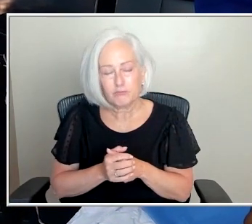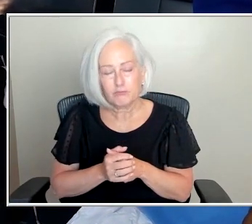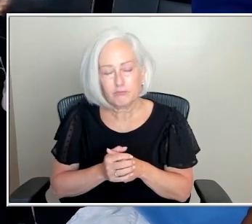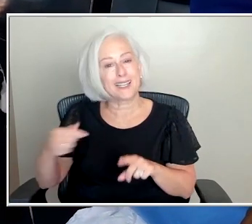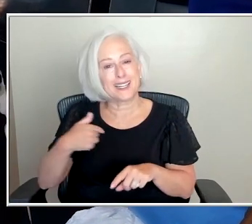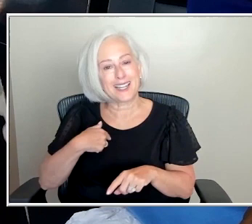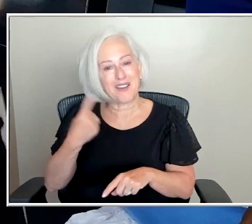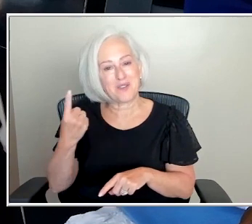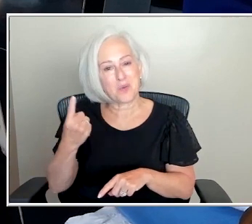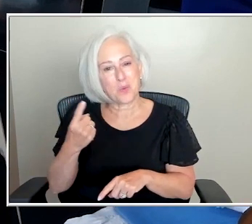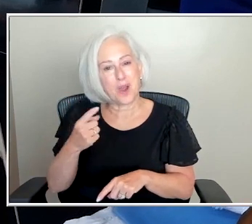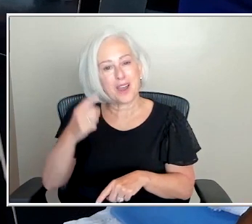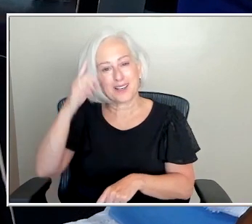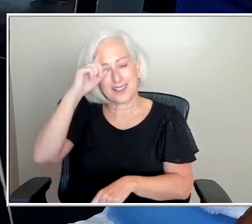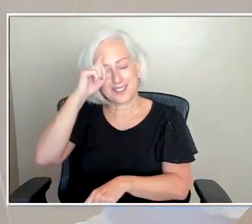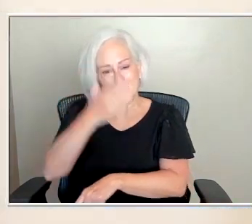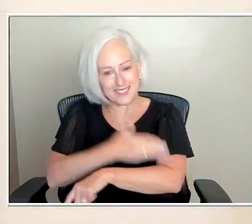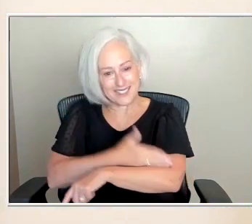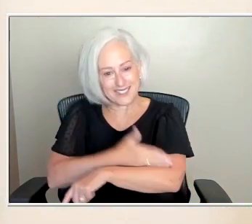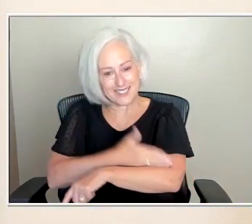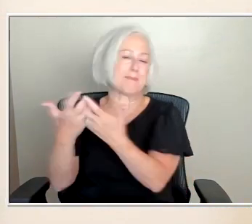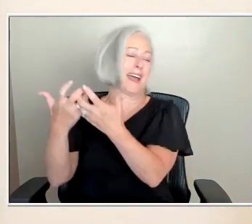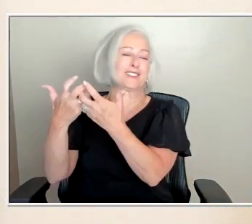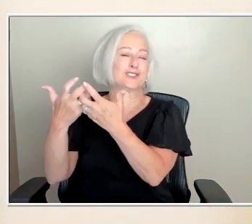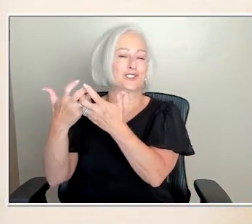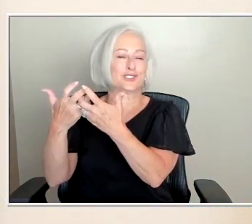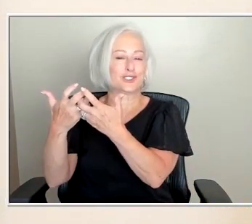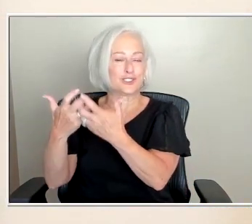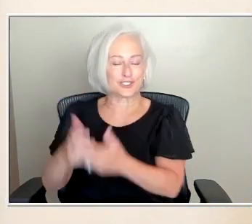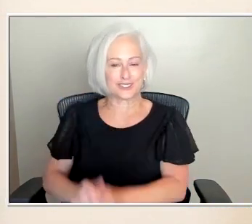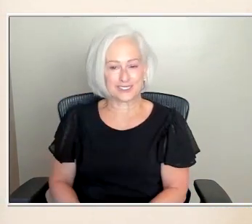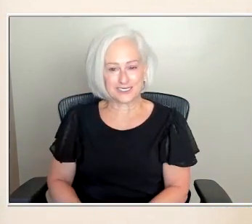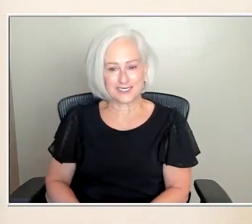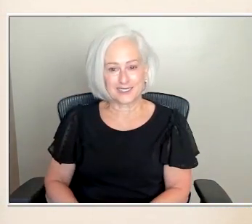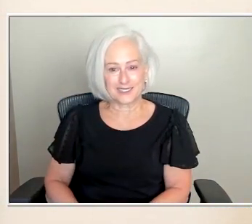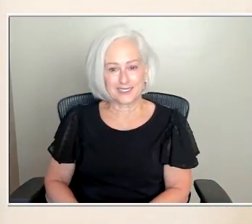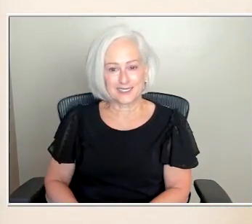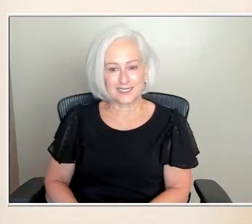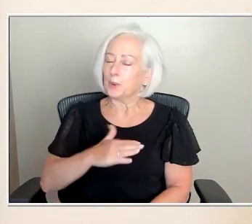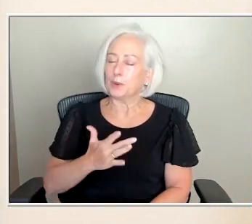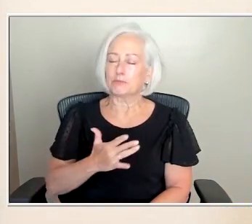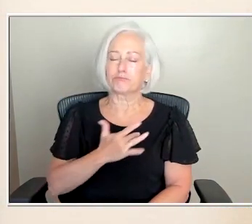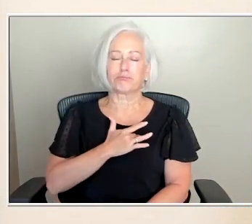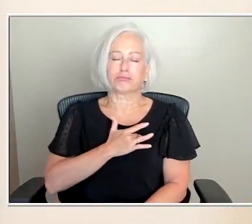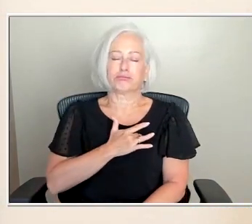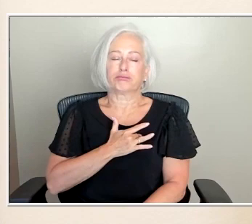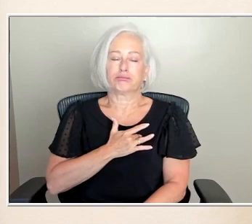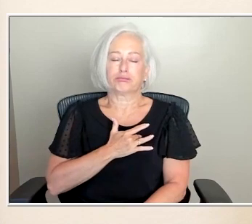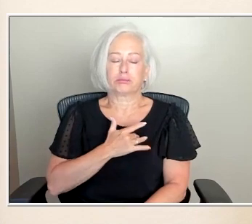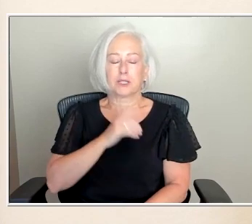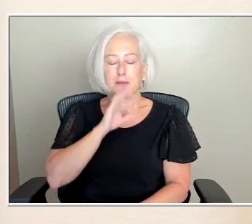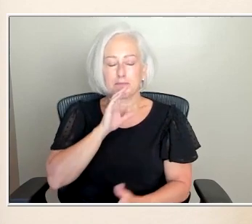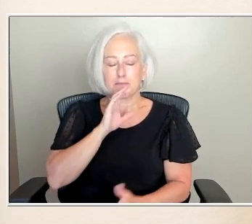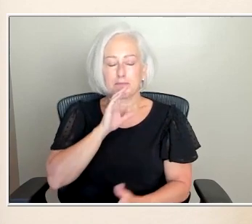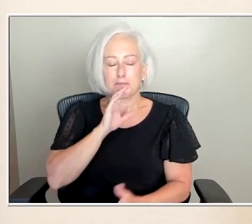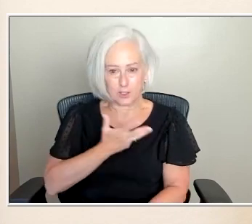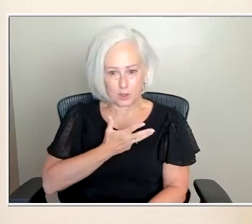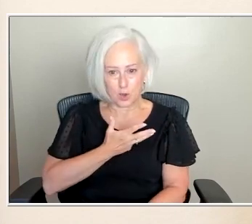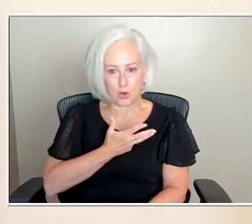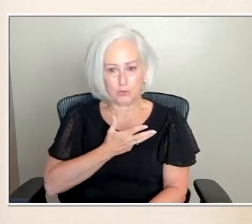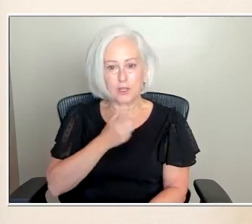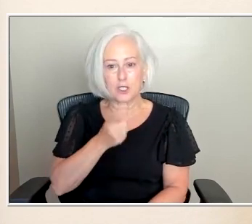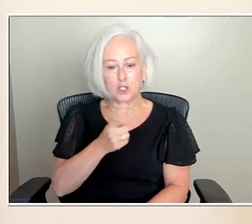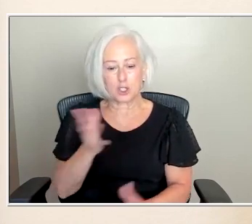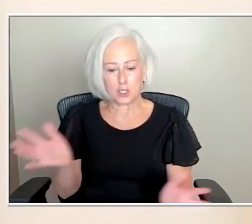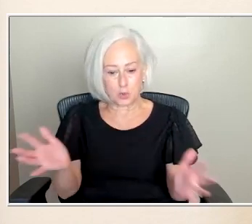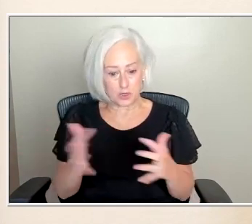was a match. Very emotional. When I was told by my wife at that time she was pregnant, I was not